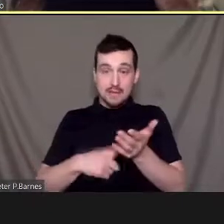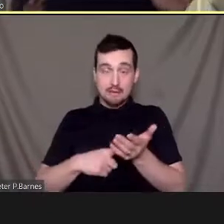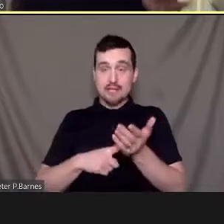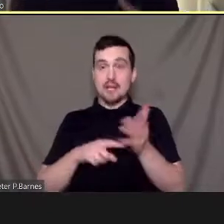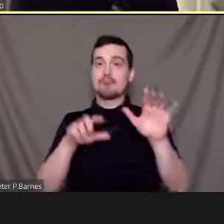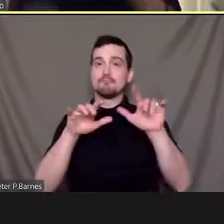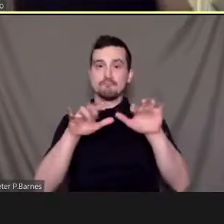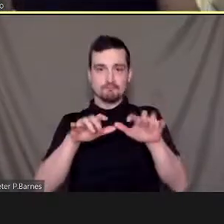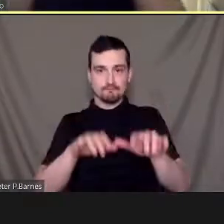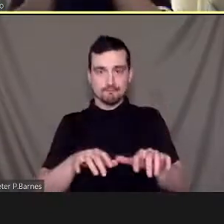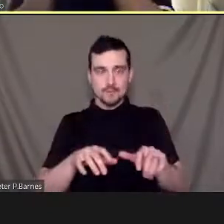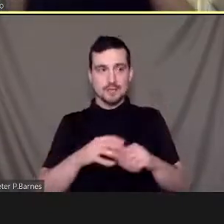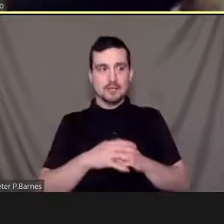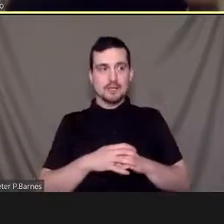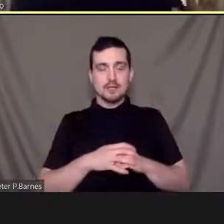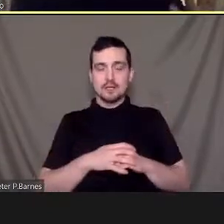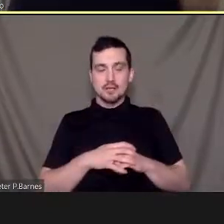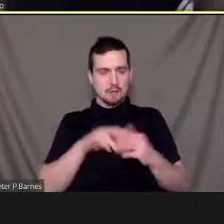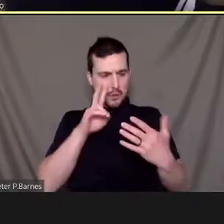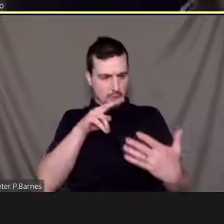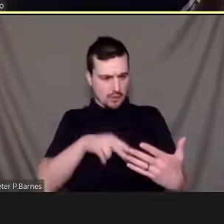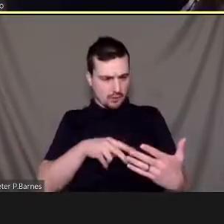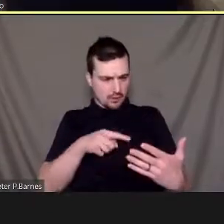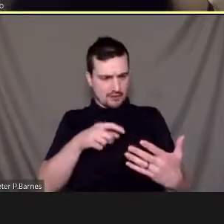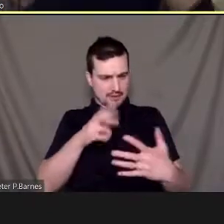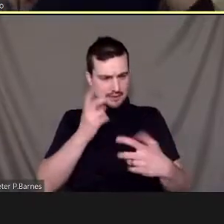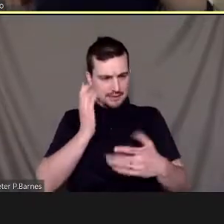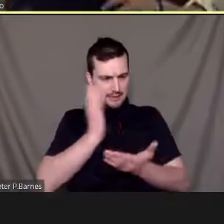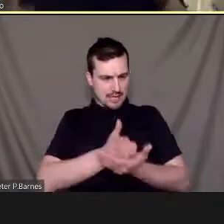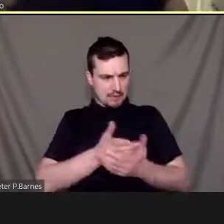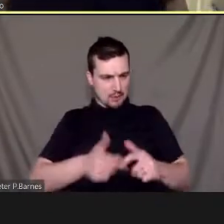I'm reading her stuff and be like, oh, wait.